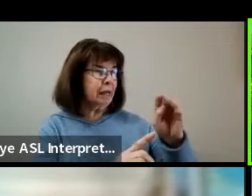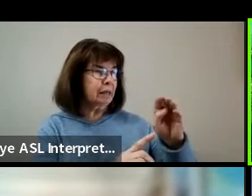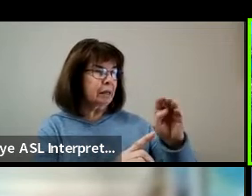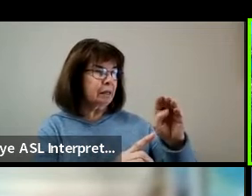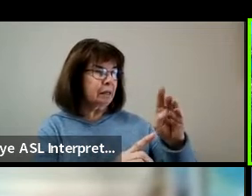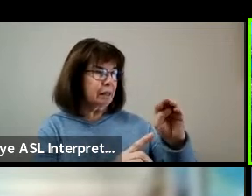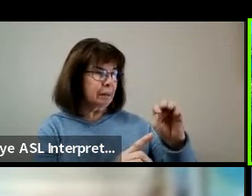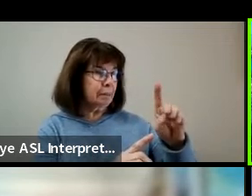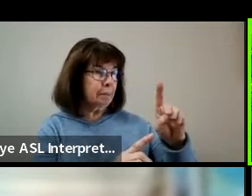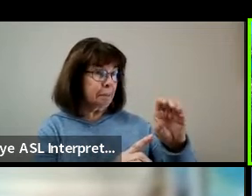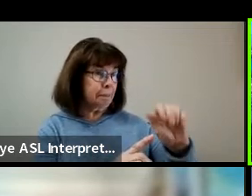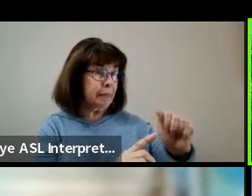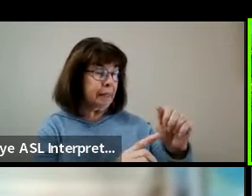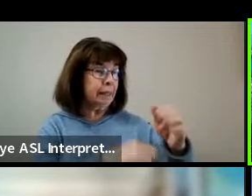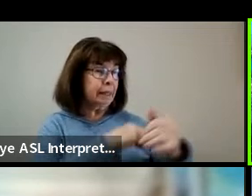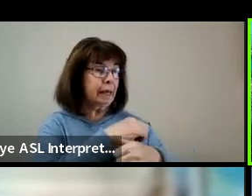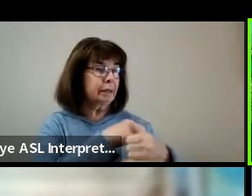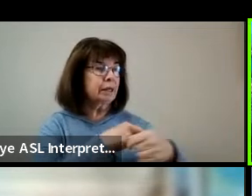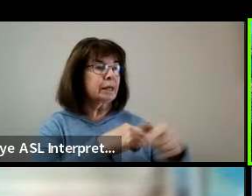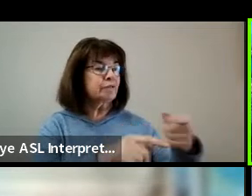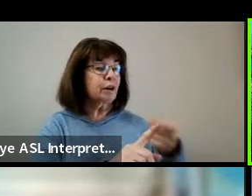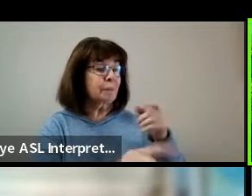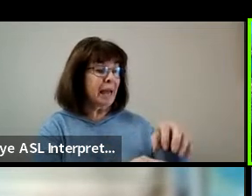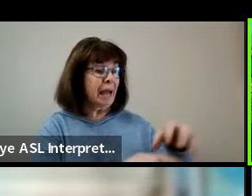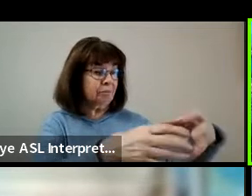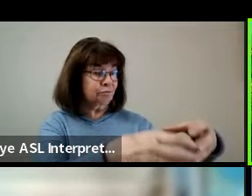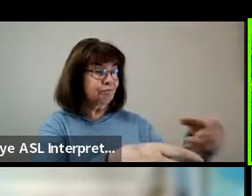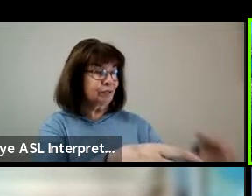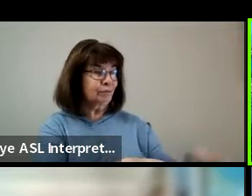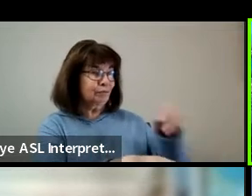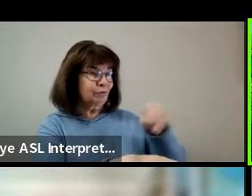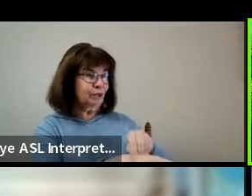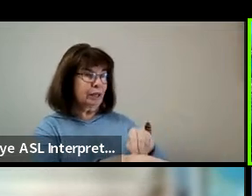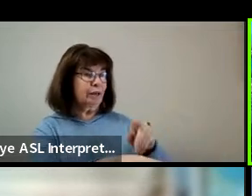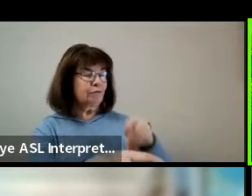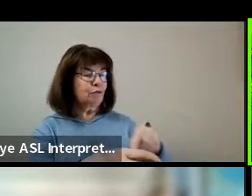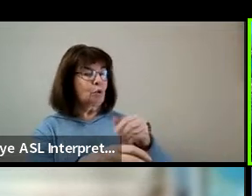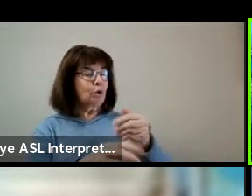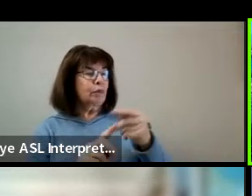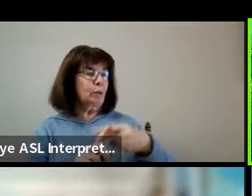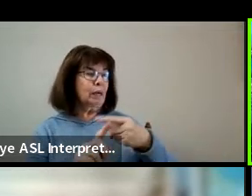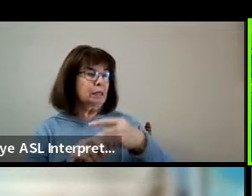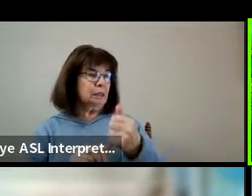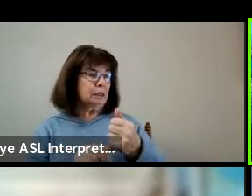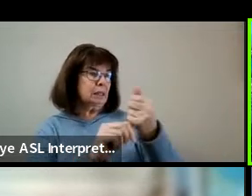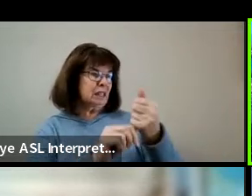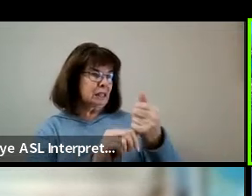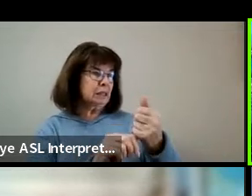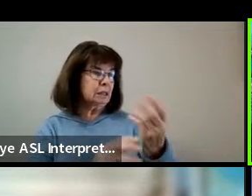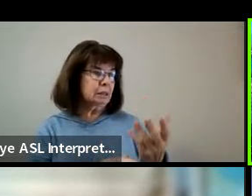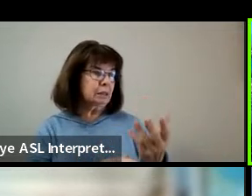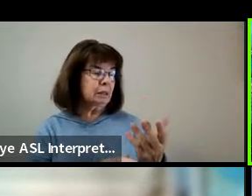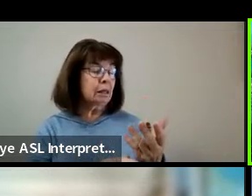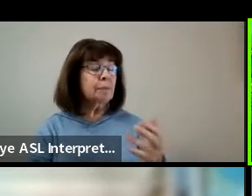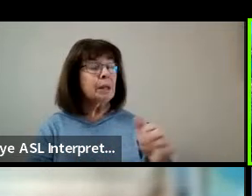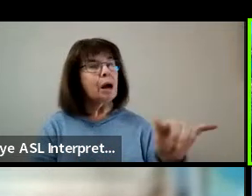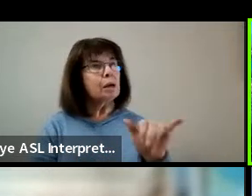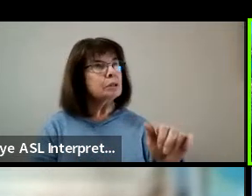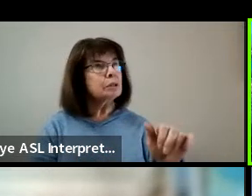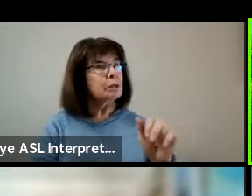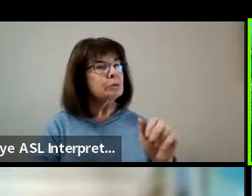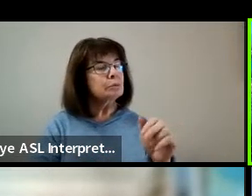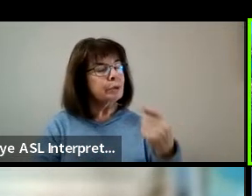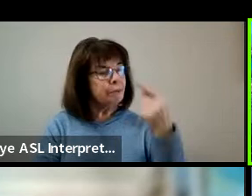carved out some money for the rental assistance. We're also looking at utilizing